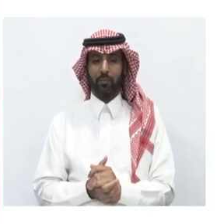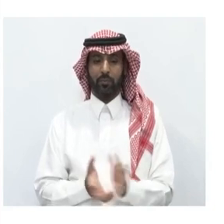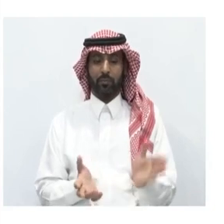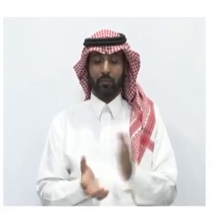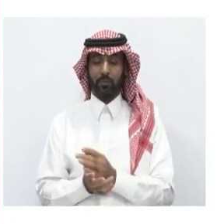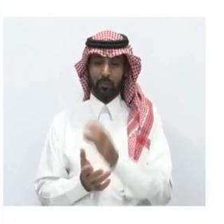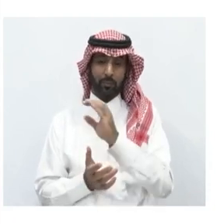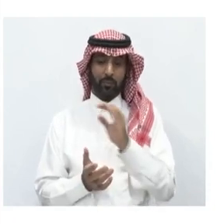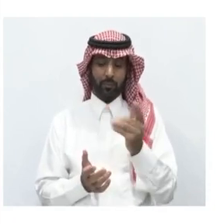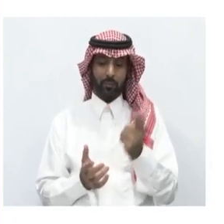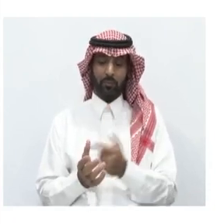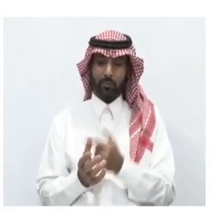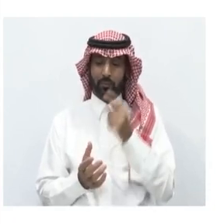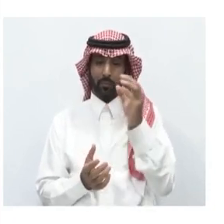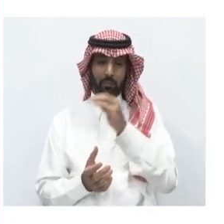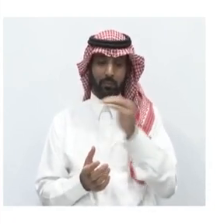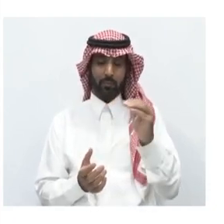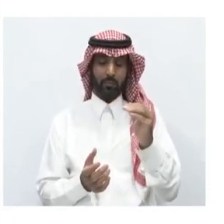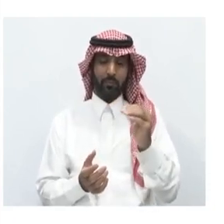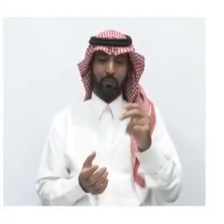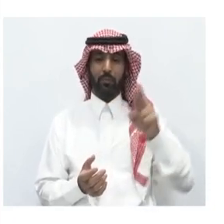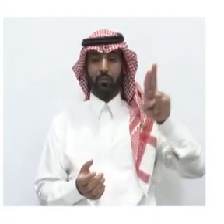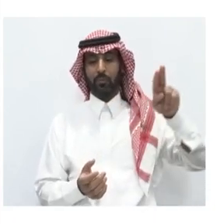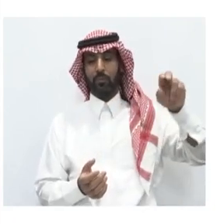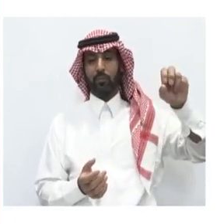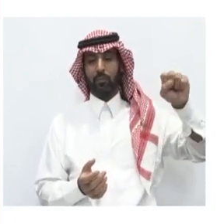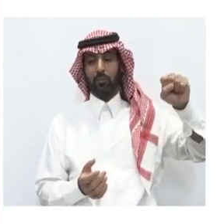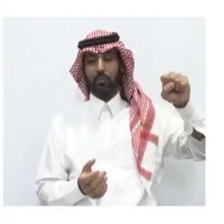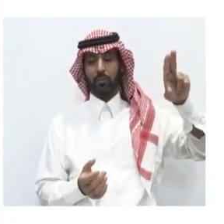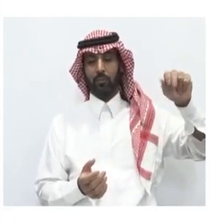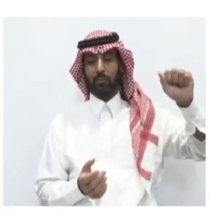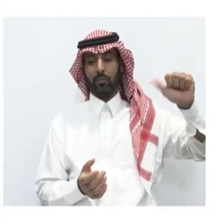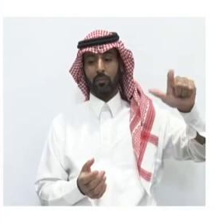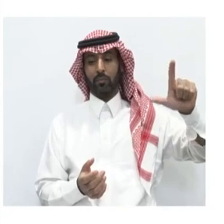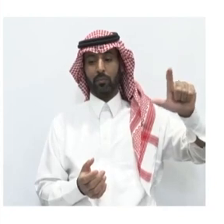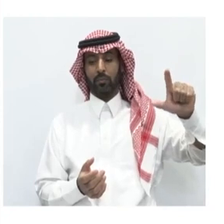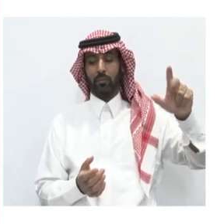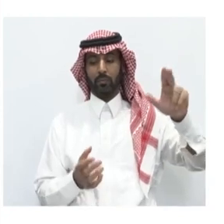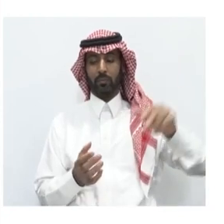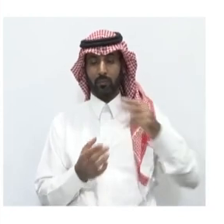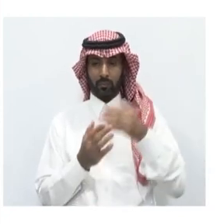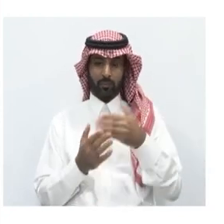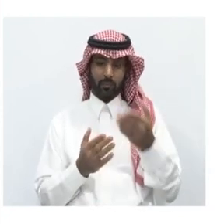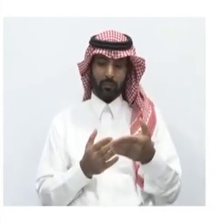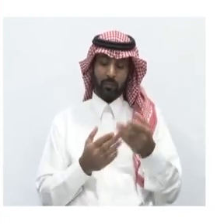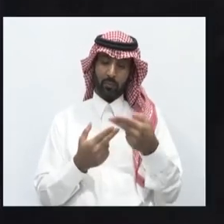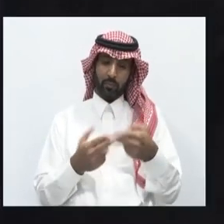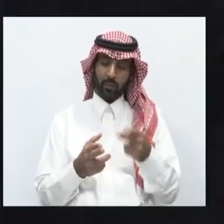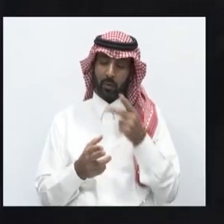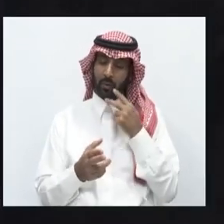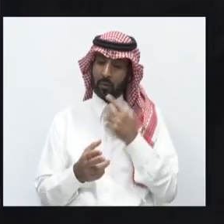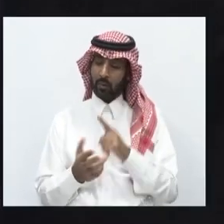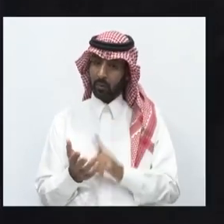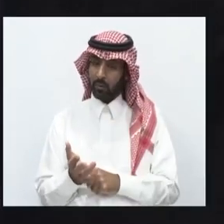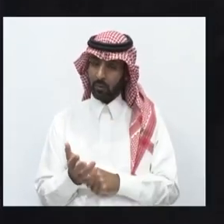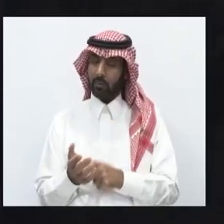Also, the sentence adverbs here, some sentences usually go at the beginning of the sentence: frankly, honestly,